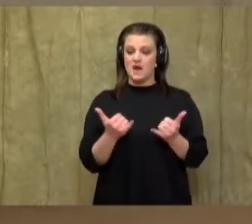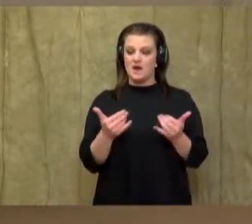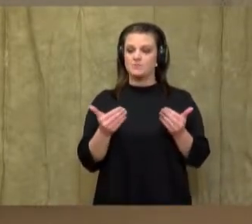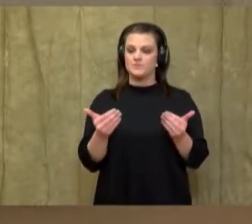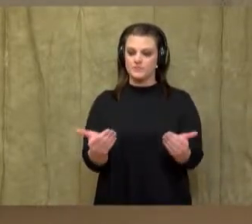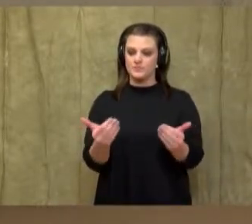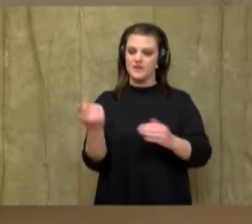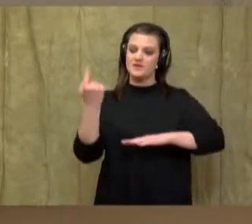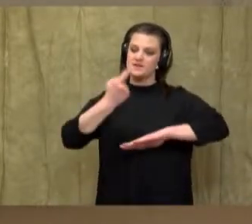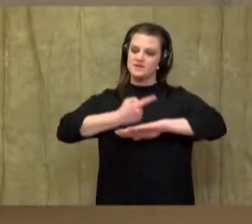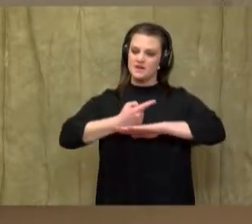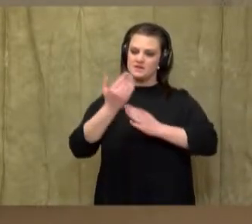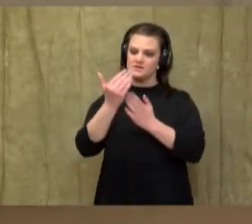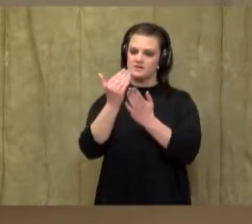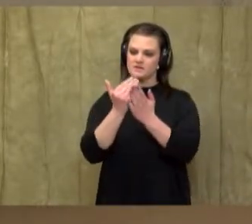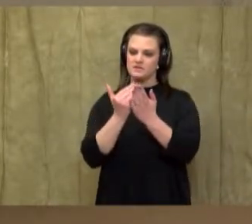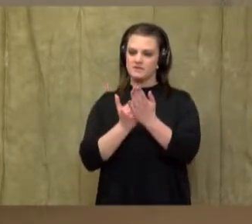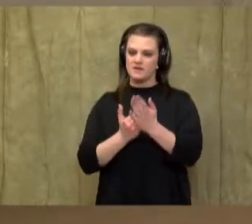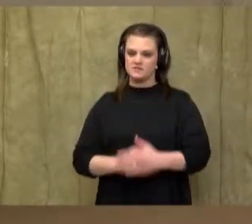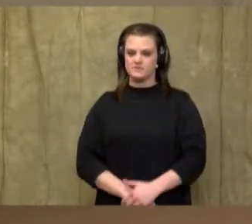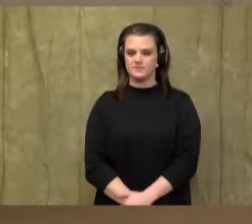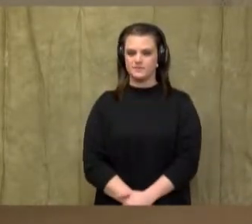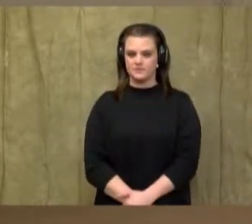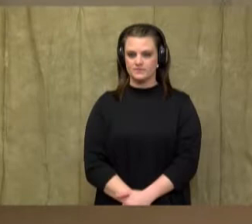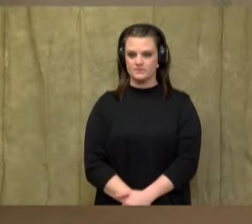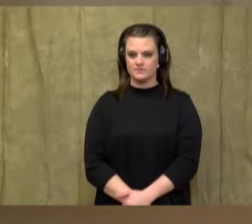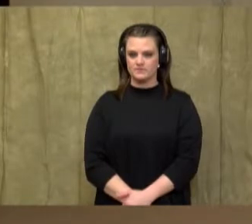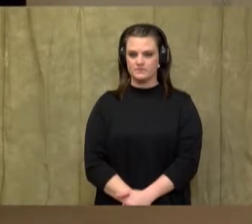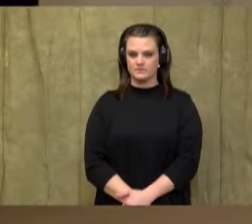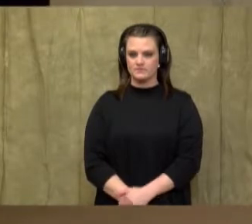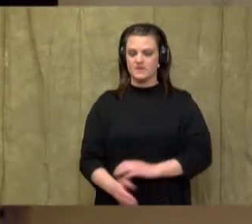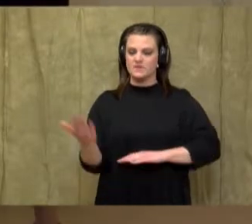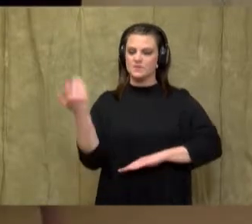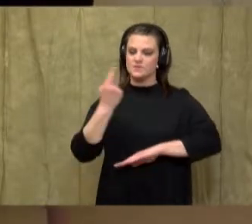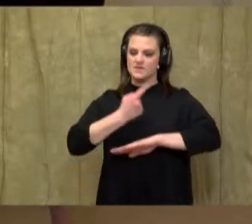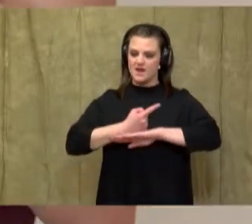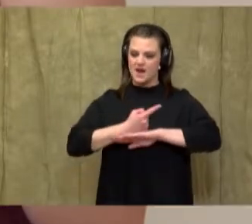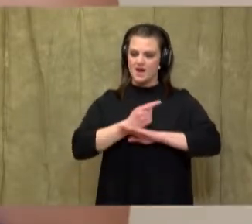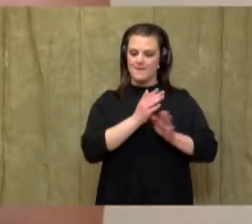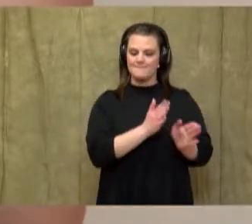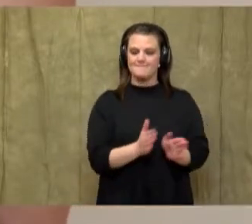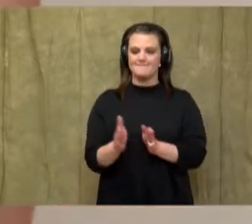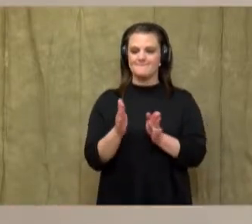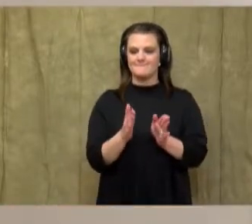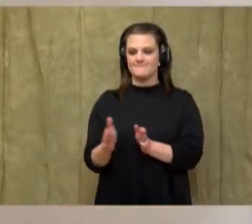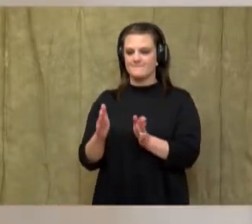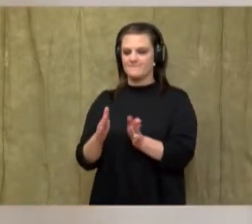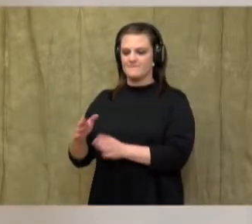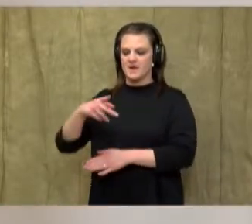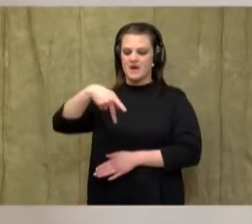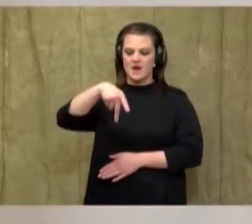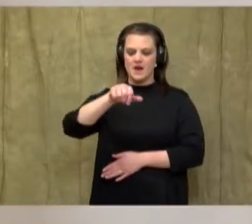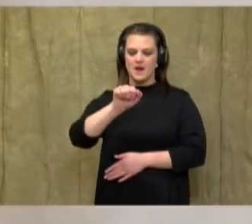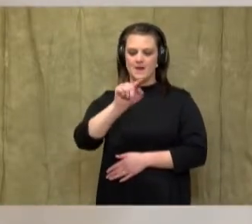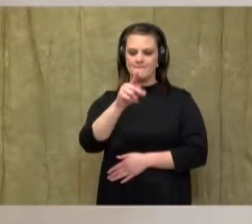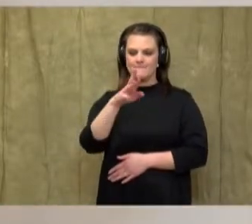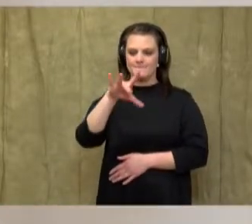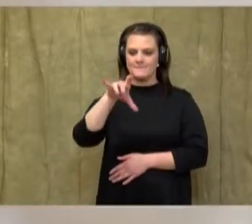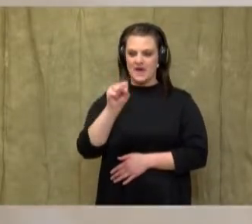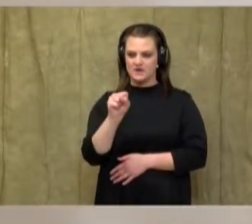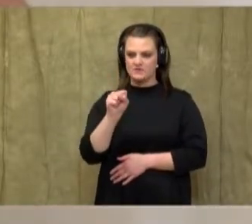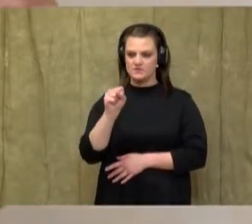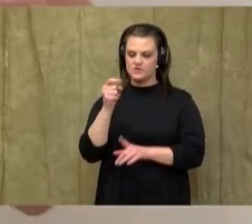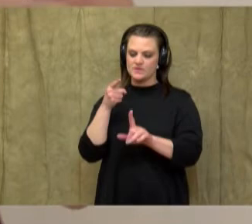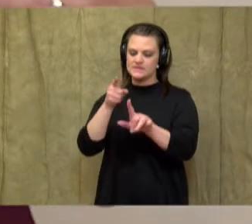to today's lesson. Today is all about patterns, and I love this particular standard because it's